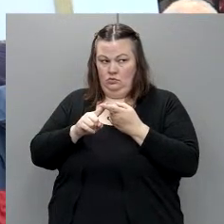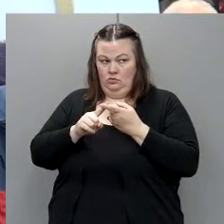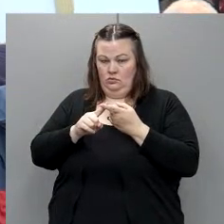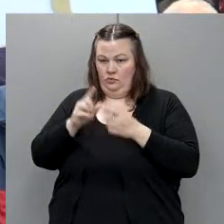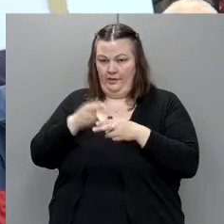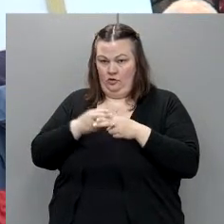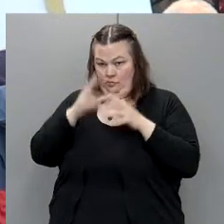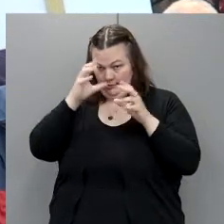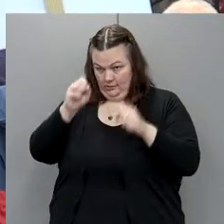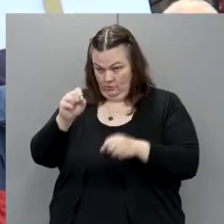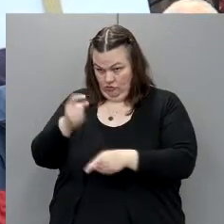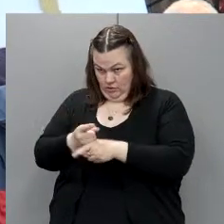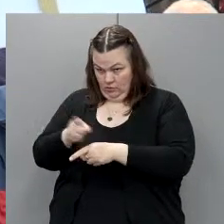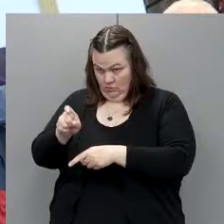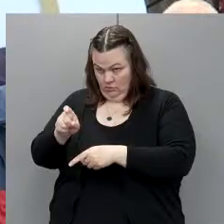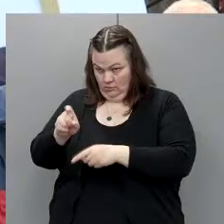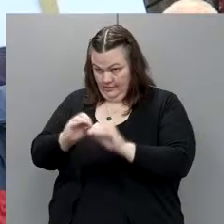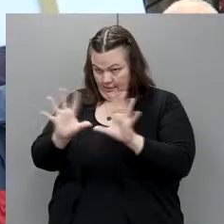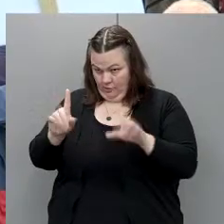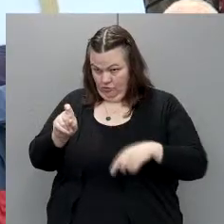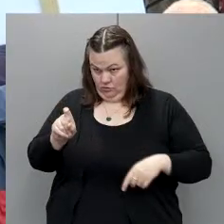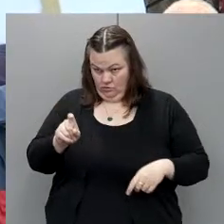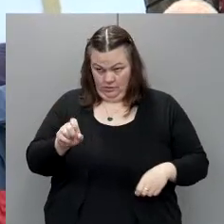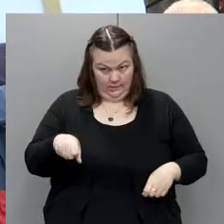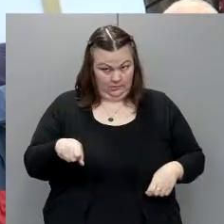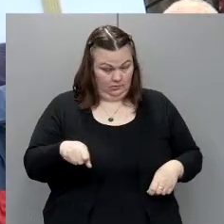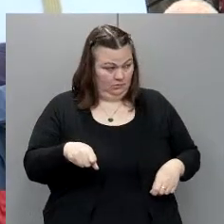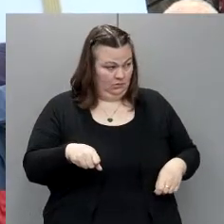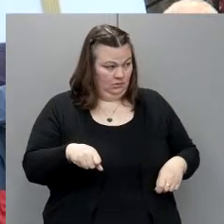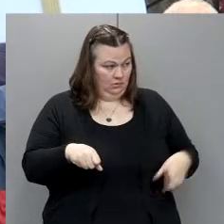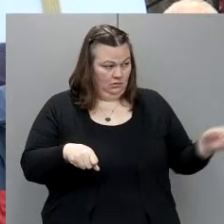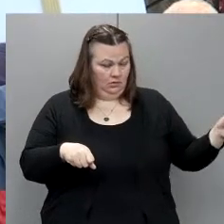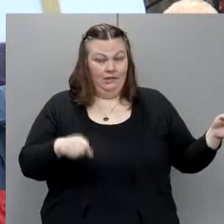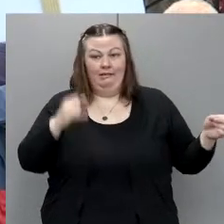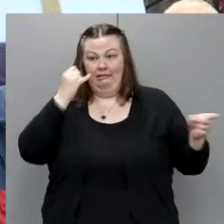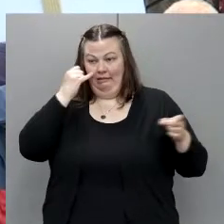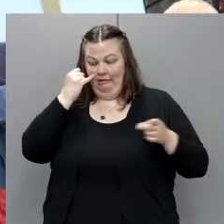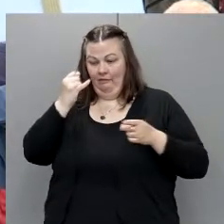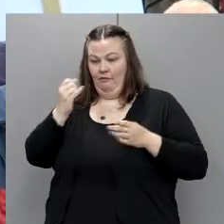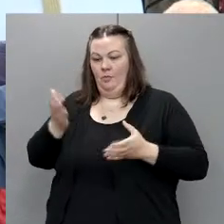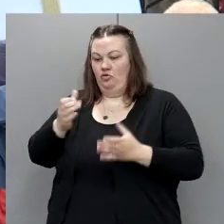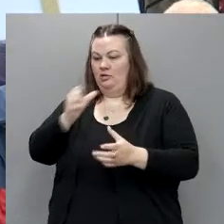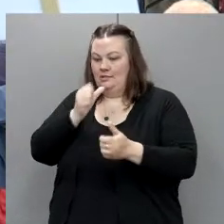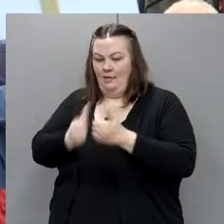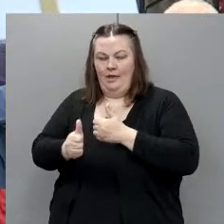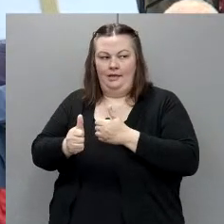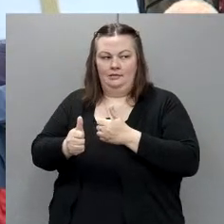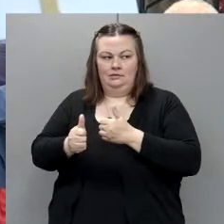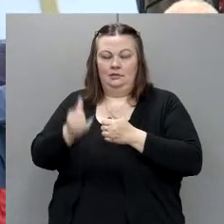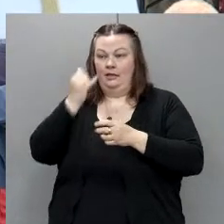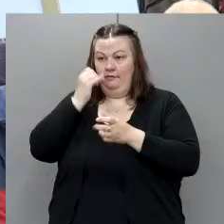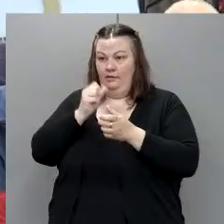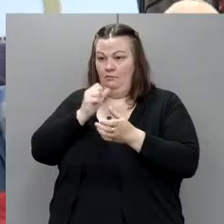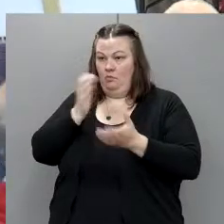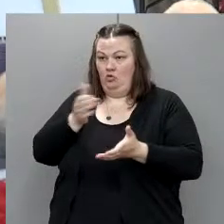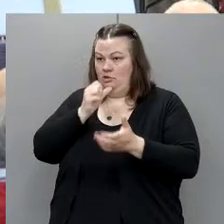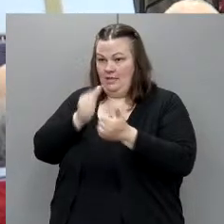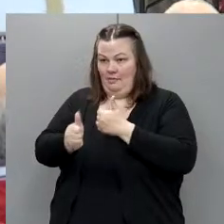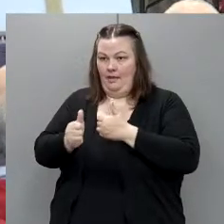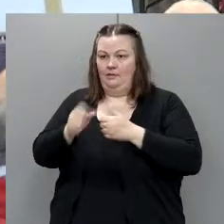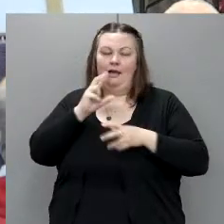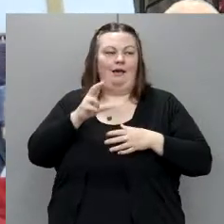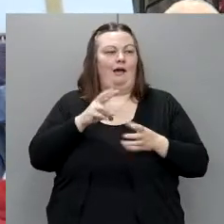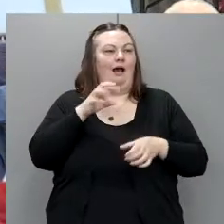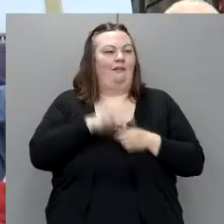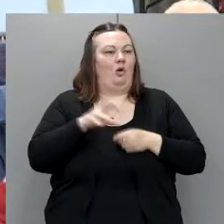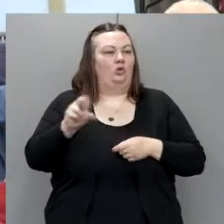the interim president. Is that correct? If the motion doesn't pass? If the motion doesn't pass. Yes. I vote